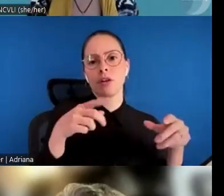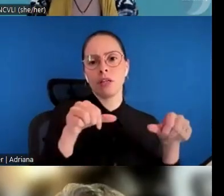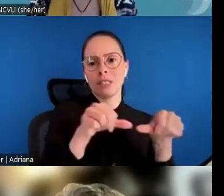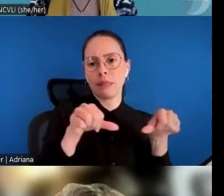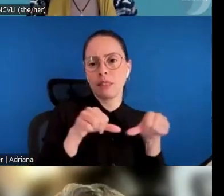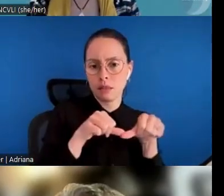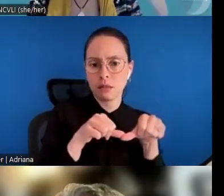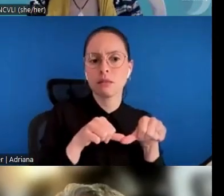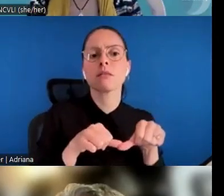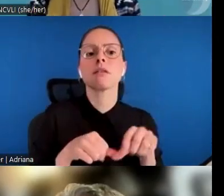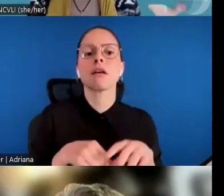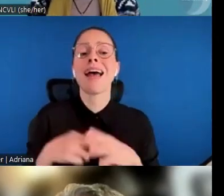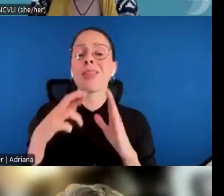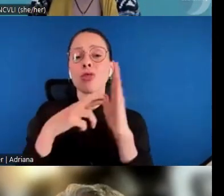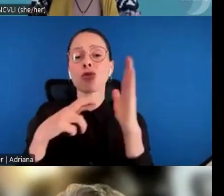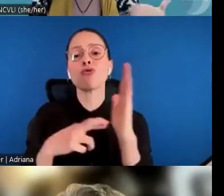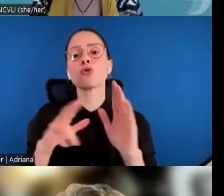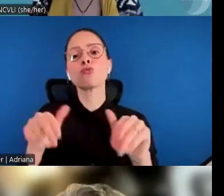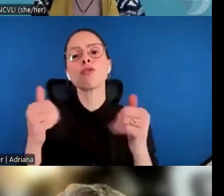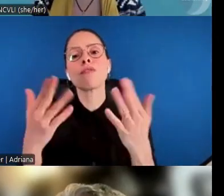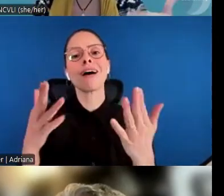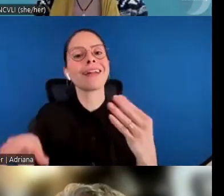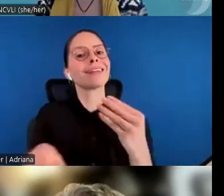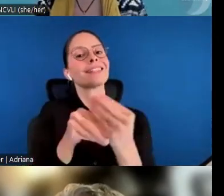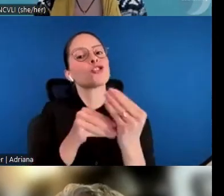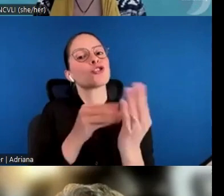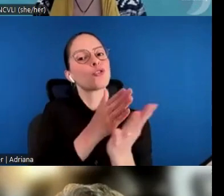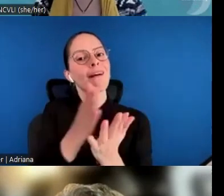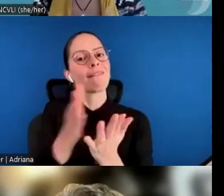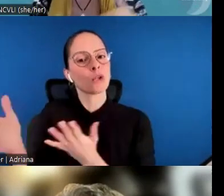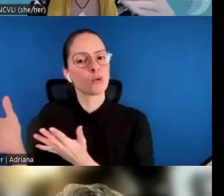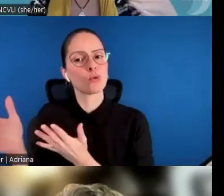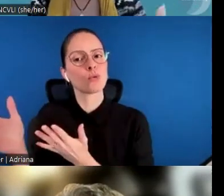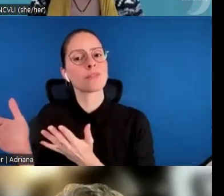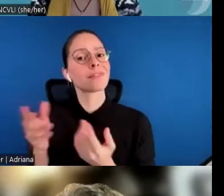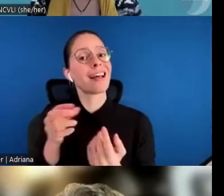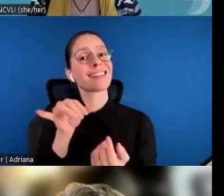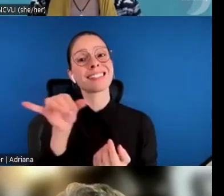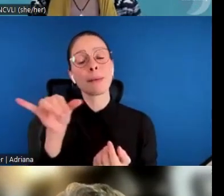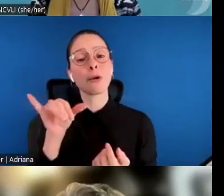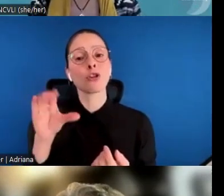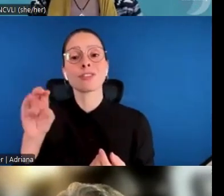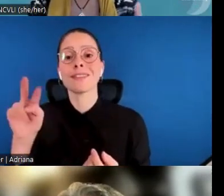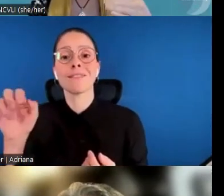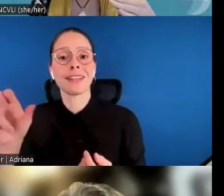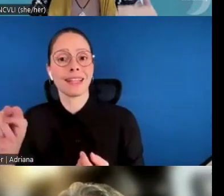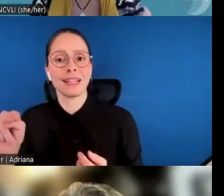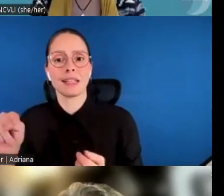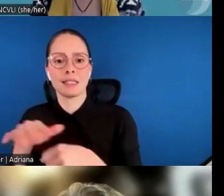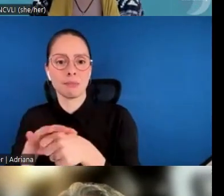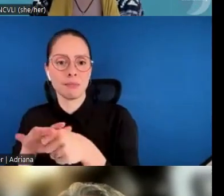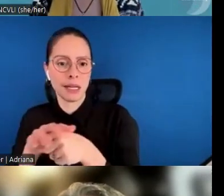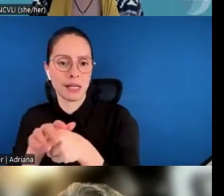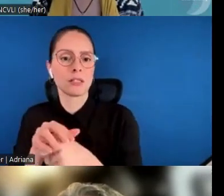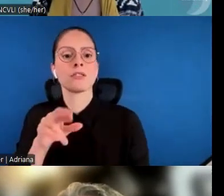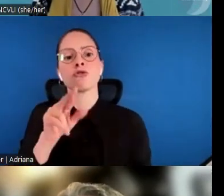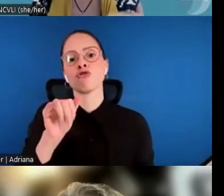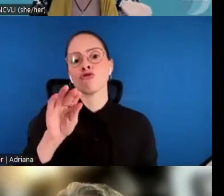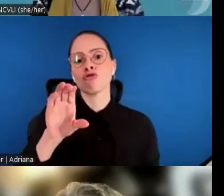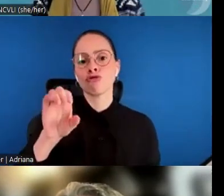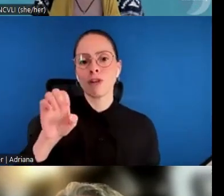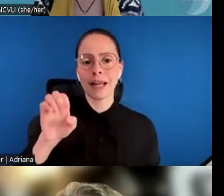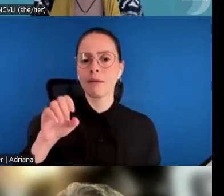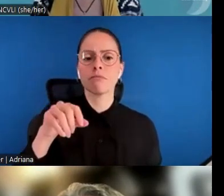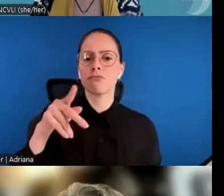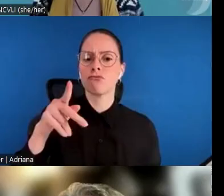additional avenues, and they are quite similar to the civilian space. Rape shield law, psychotherapist patient privilege,